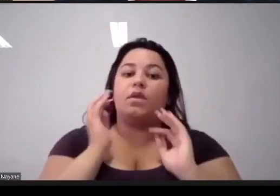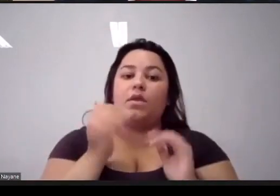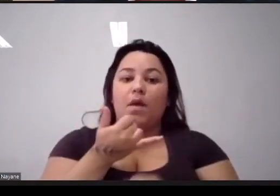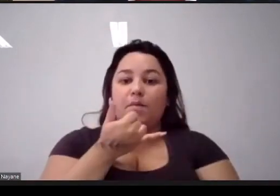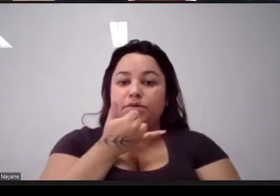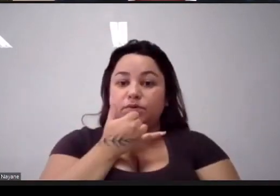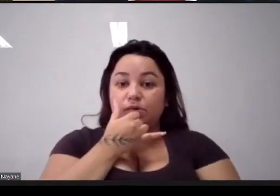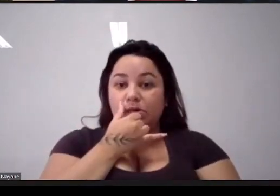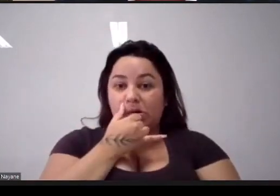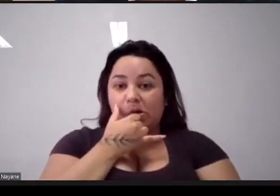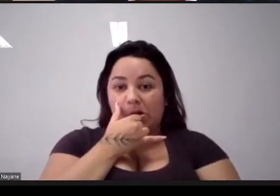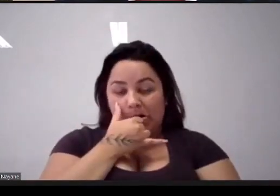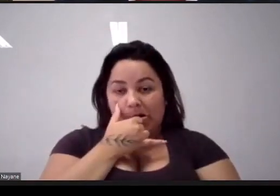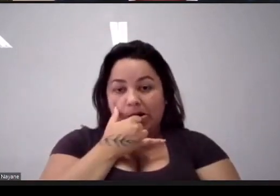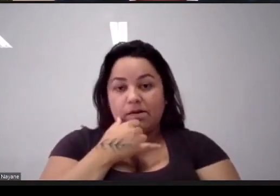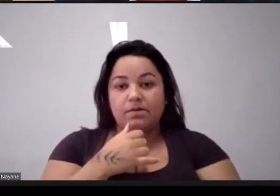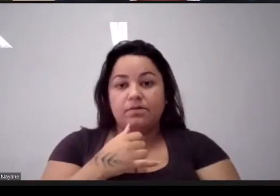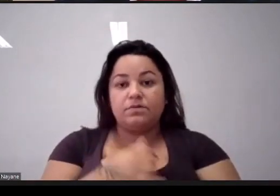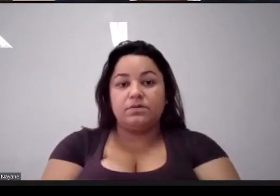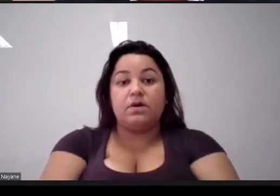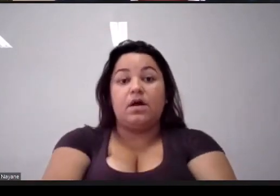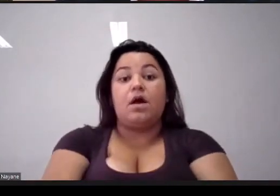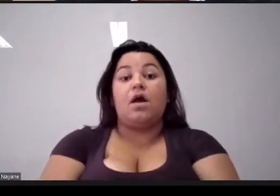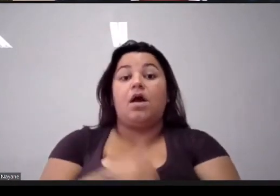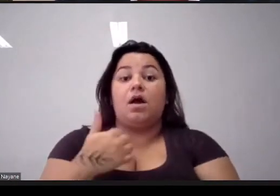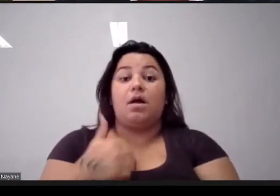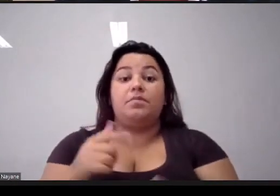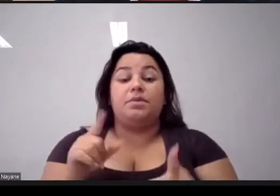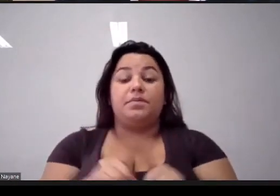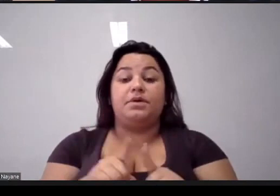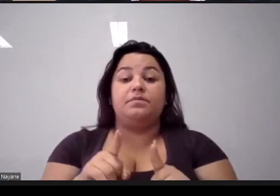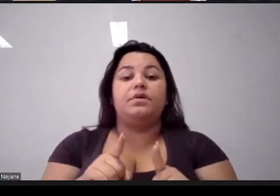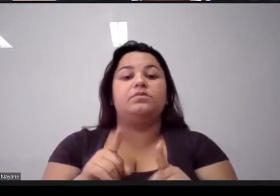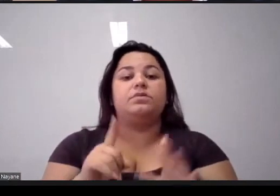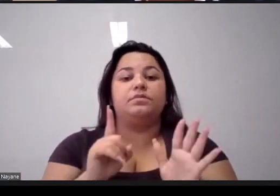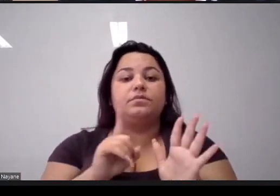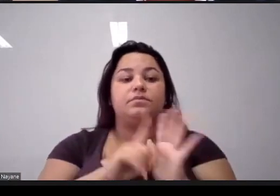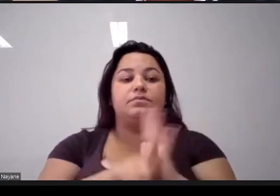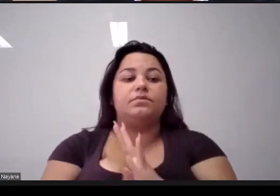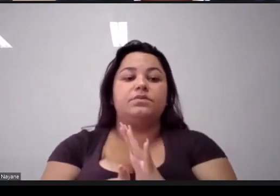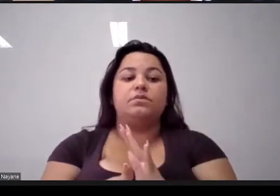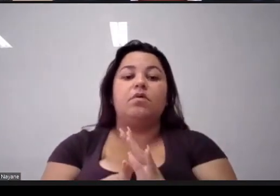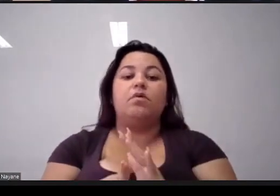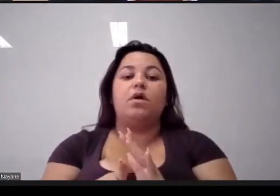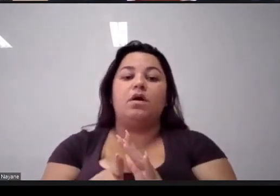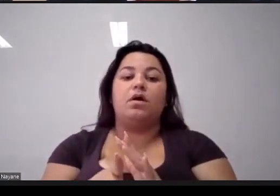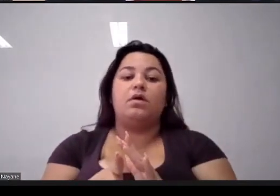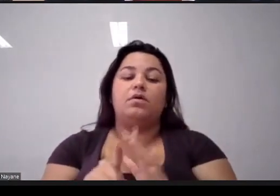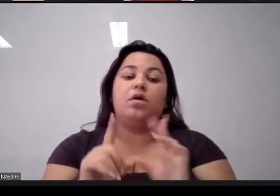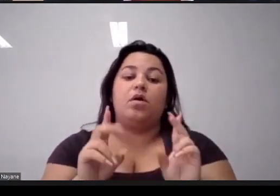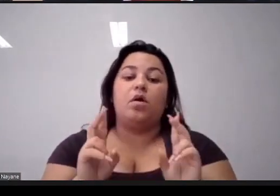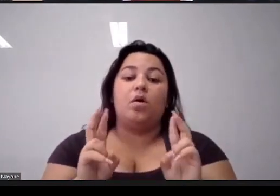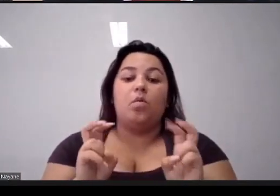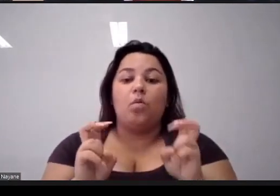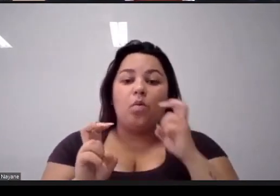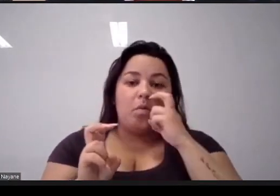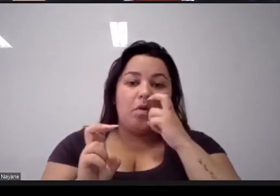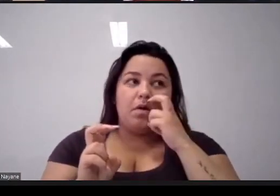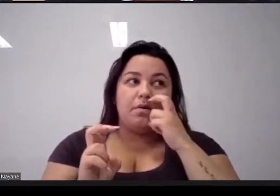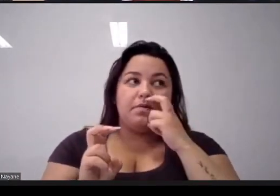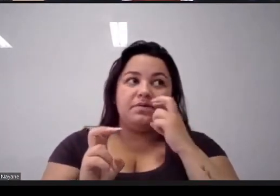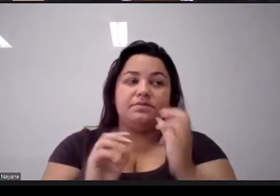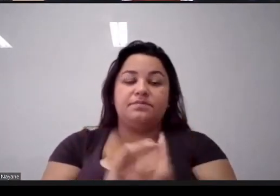The first part of your question, automatic enrollment and compulsion.